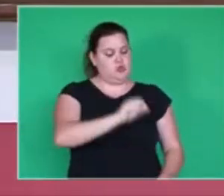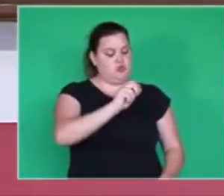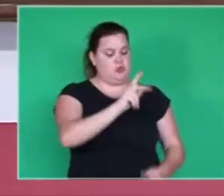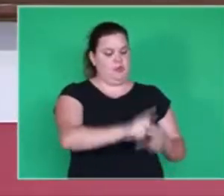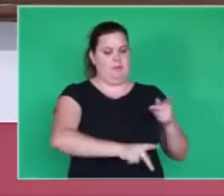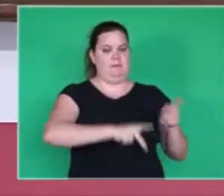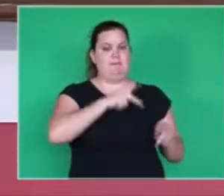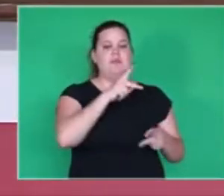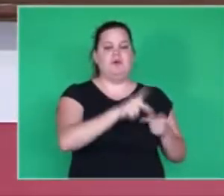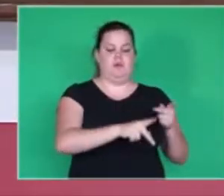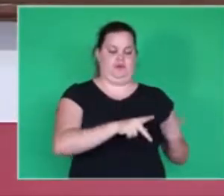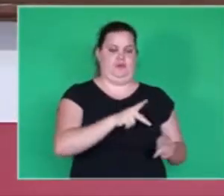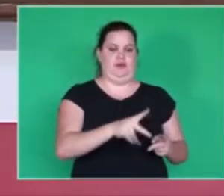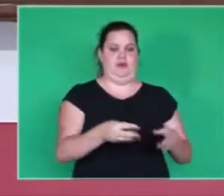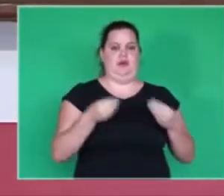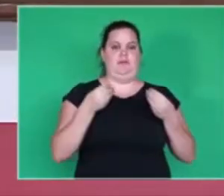separated